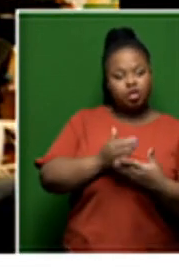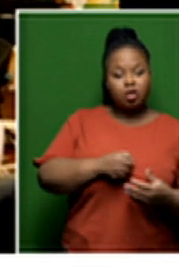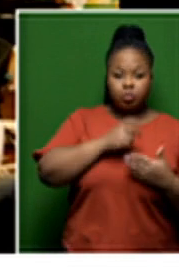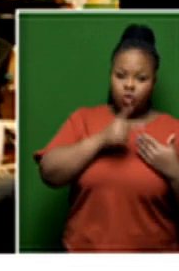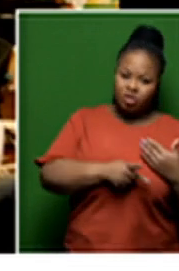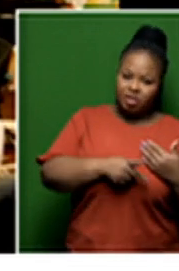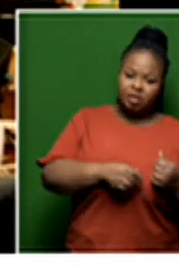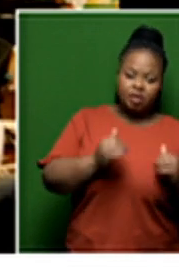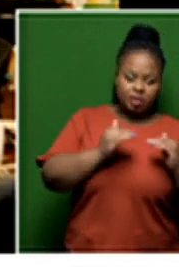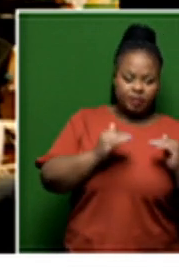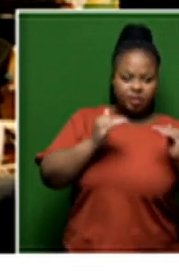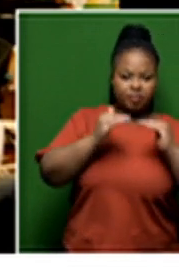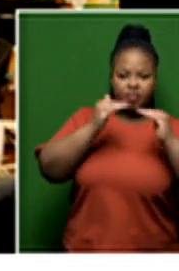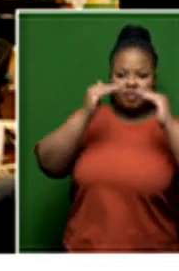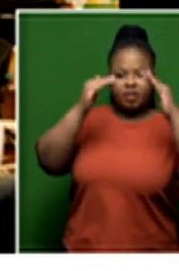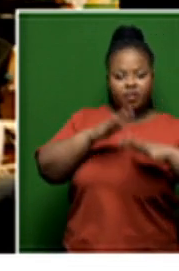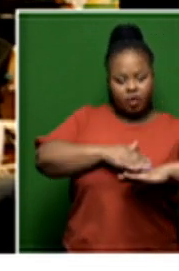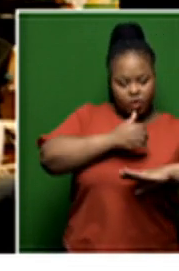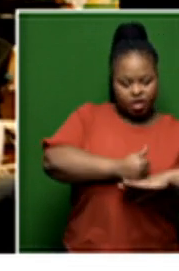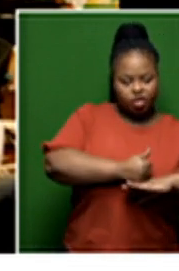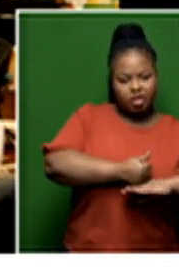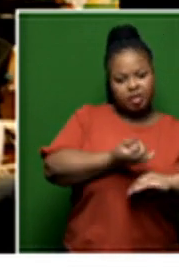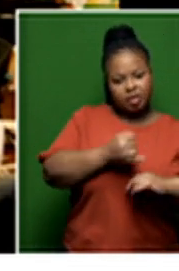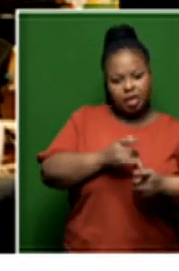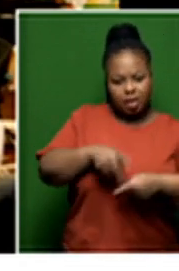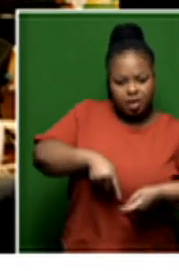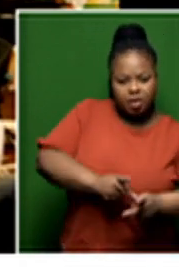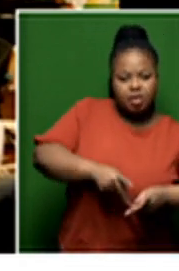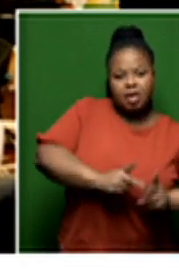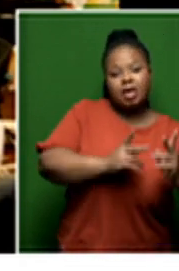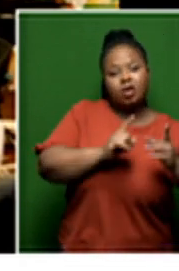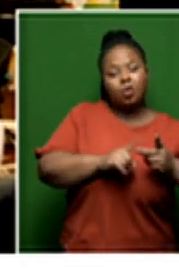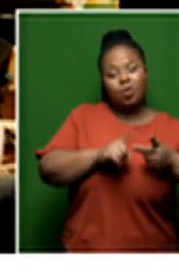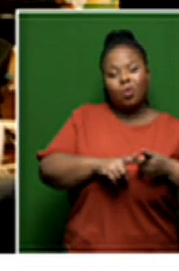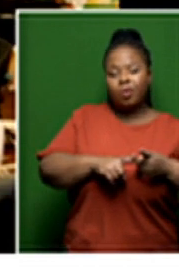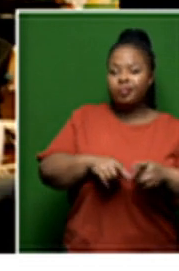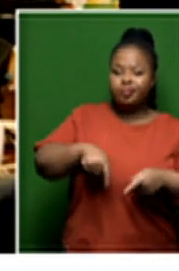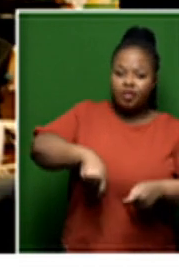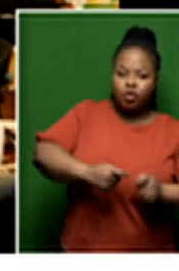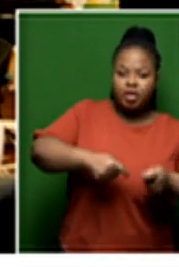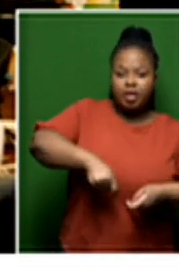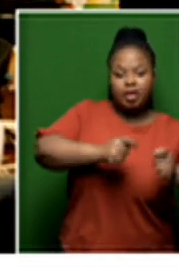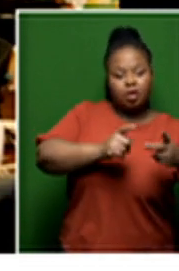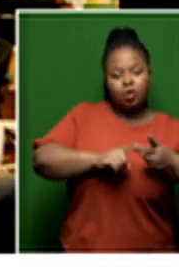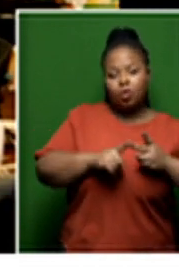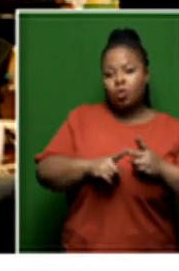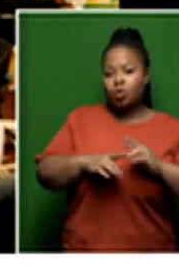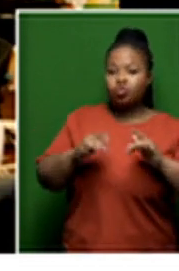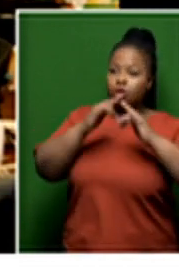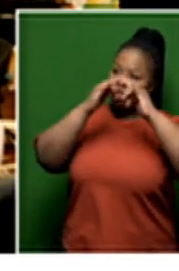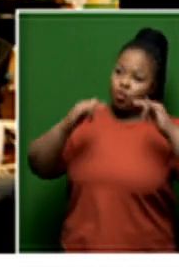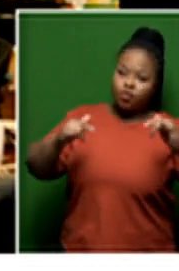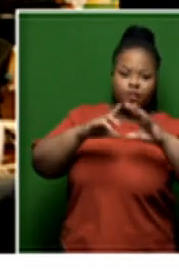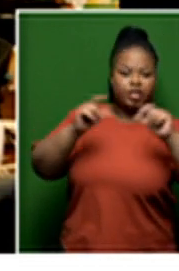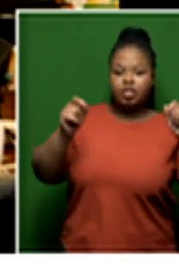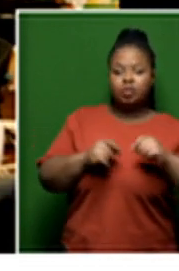at various stages. I mean, whether it's foundation, whether they're still digging the ground, whether it's halfway to the roof, whether